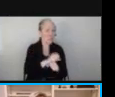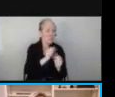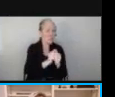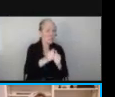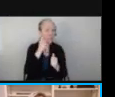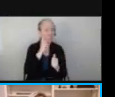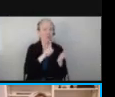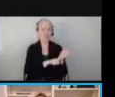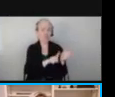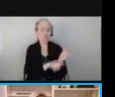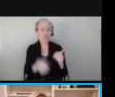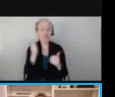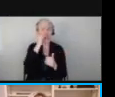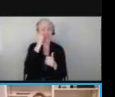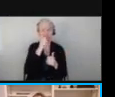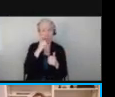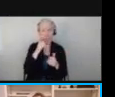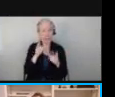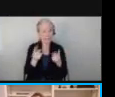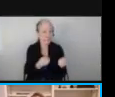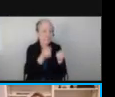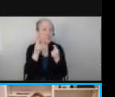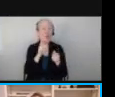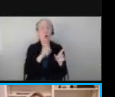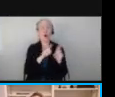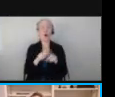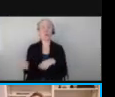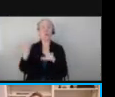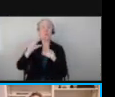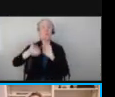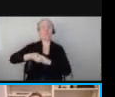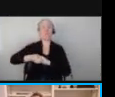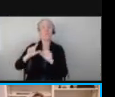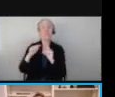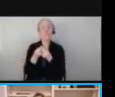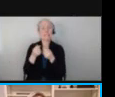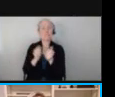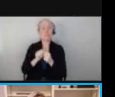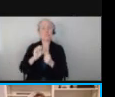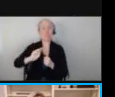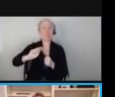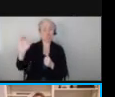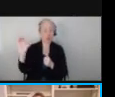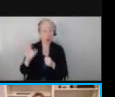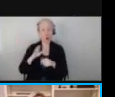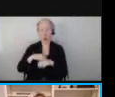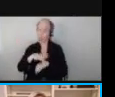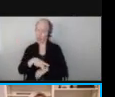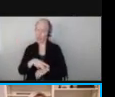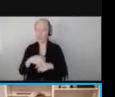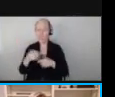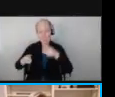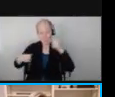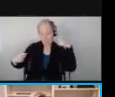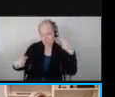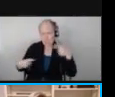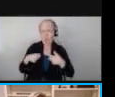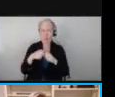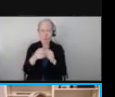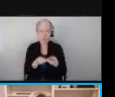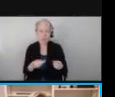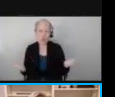tasks. Astronauts also team with mission control back on Earth to complete procedures, problem solve, and conduct complex feats